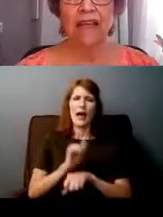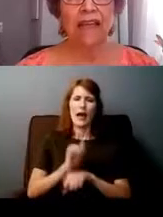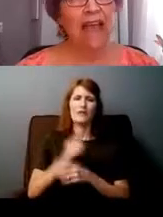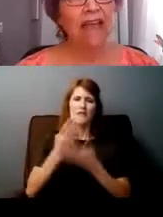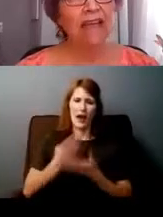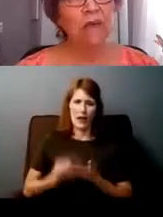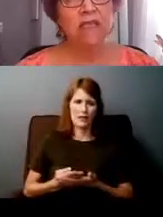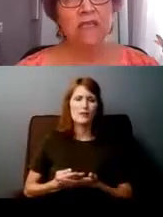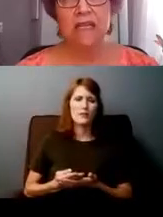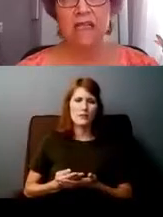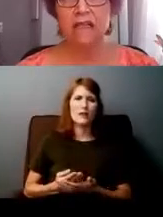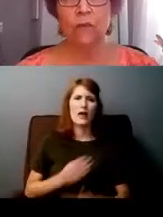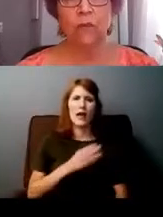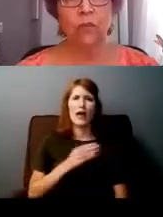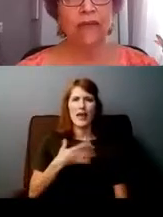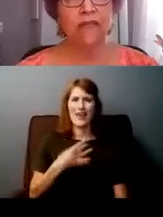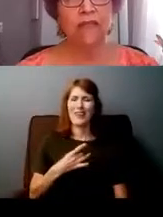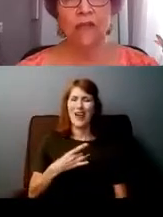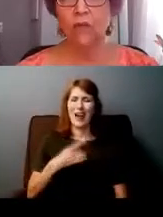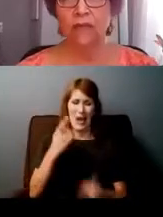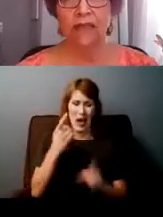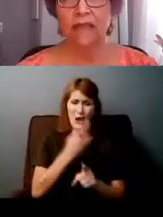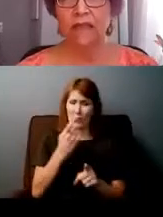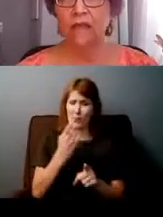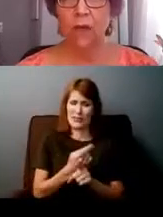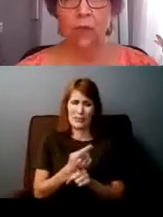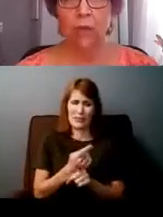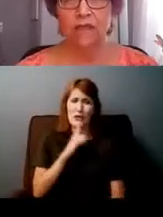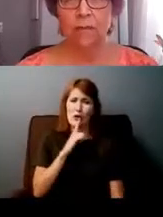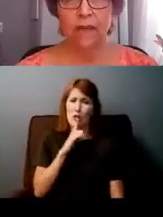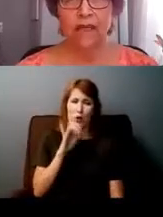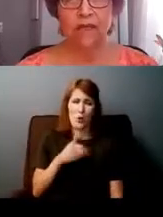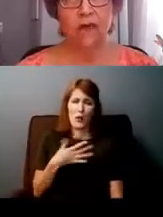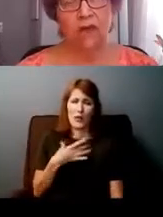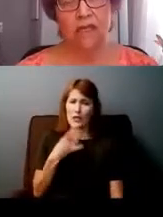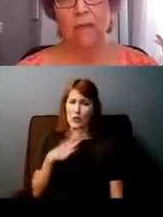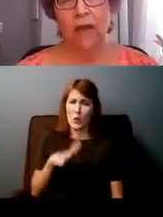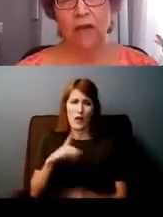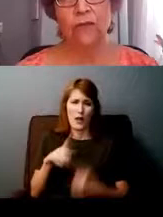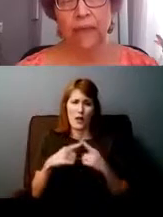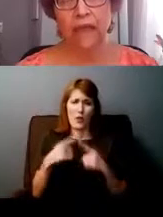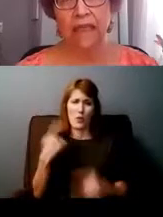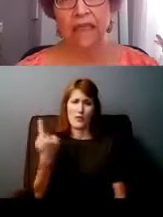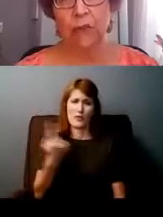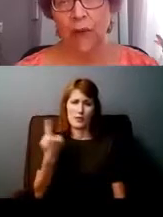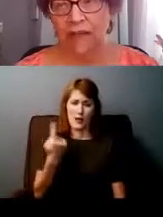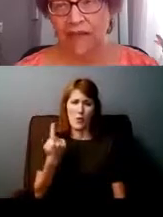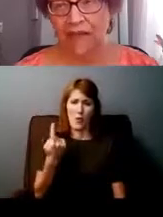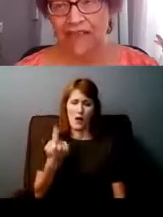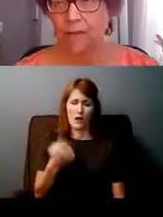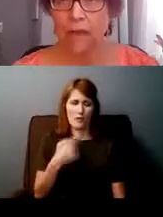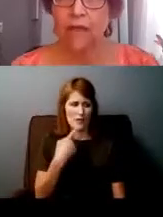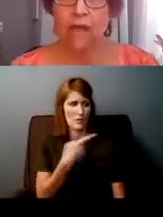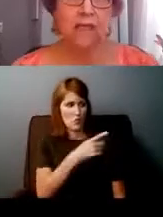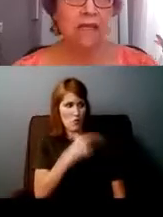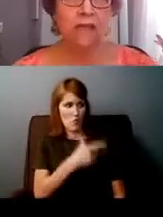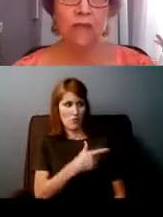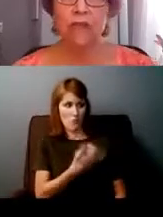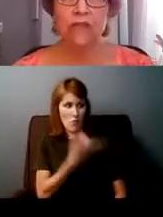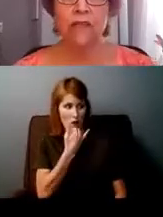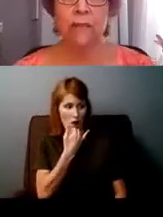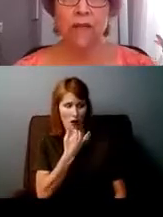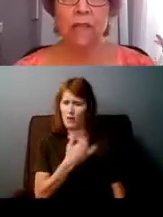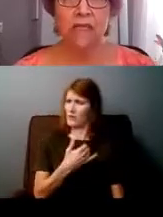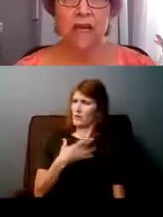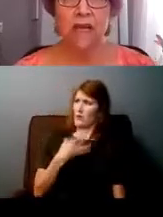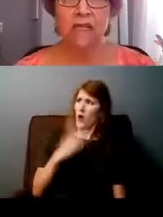they like accuracy. They really don't like it when somebody calls them out for being incorrect on something, because they don't